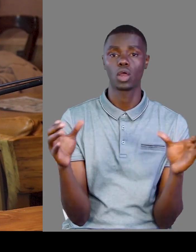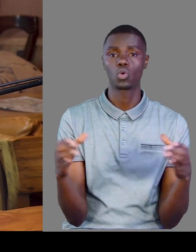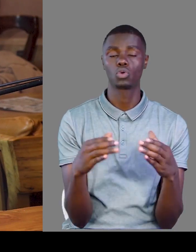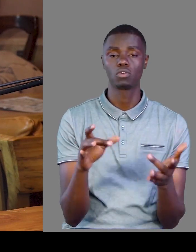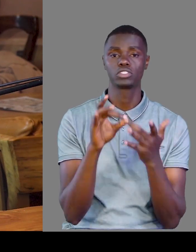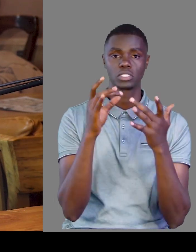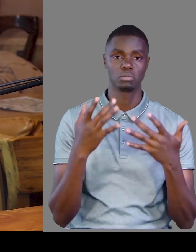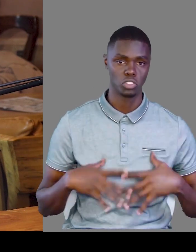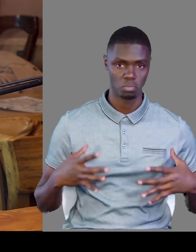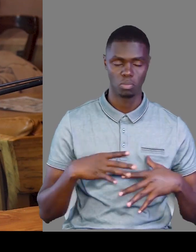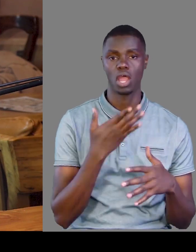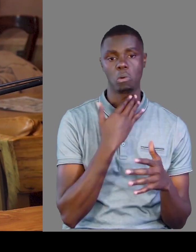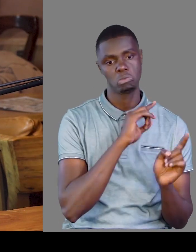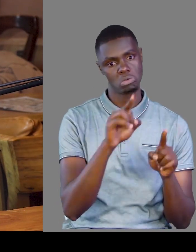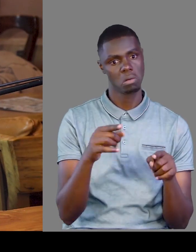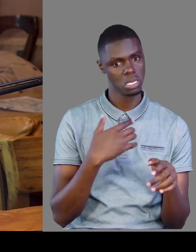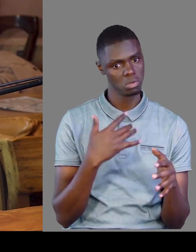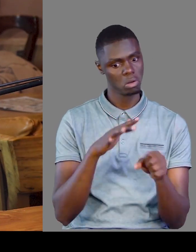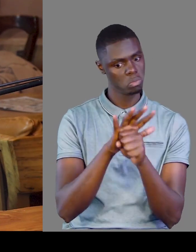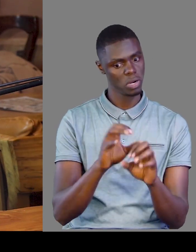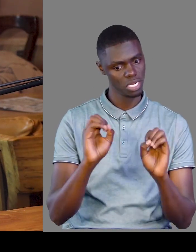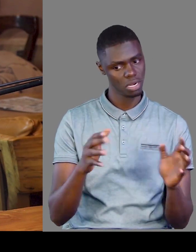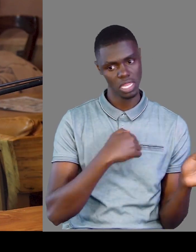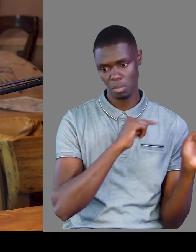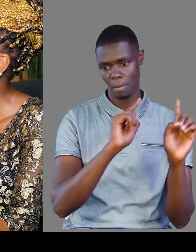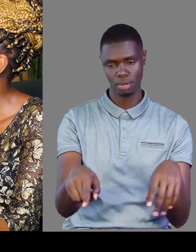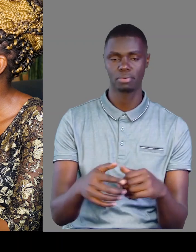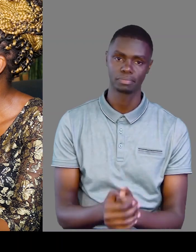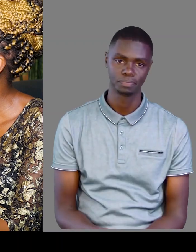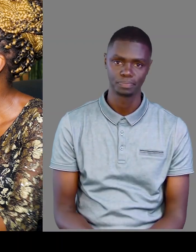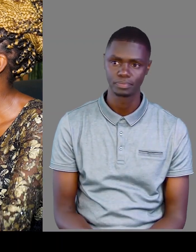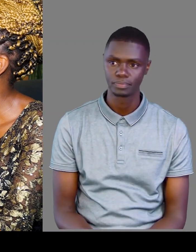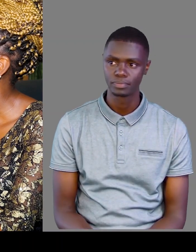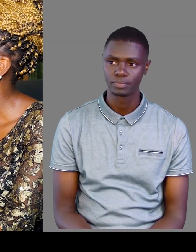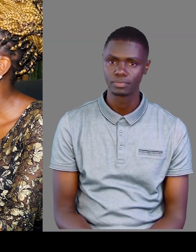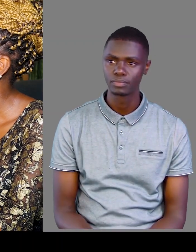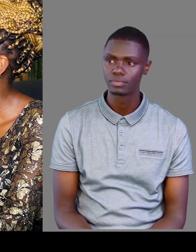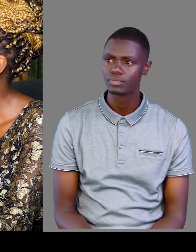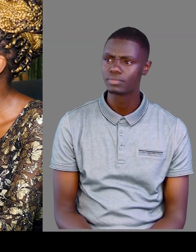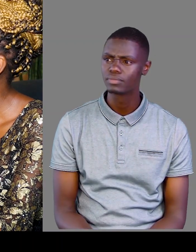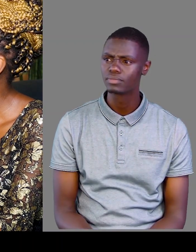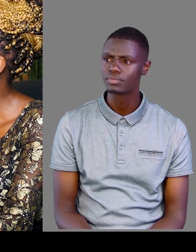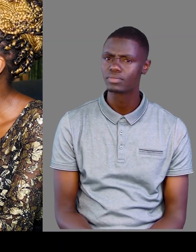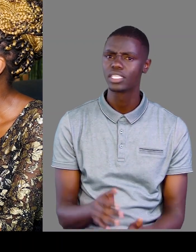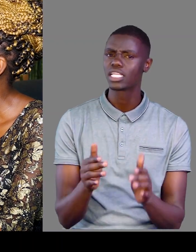Mimi nikasema zero pressure, mimi nitakam. Thank you Monze for coming through. Alafu nikuulize tu just a quick one. Since you